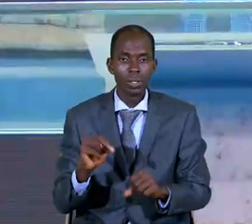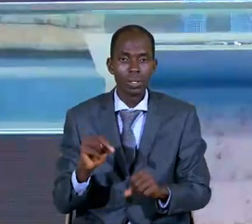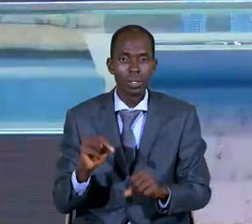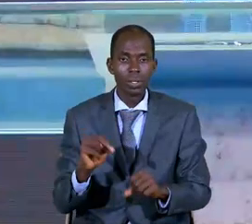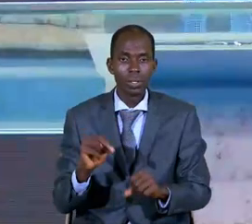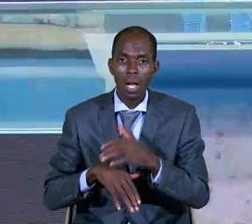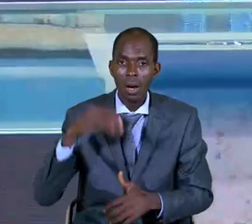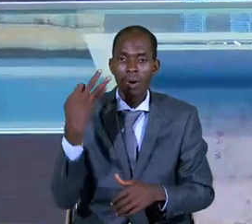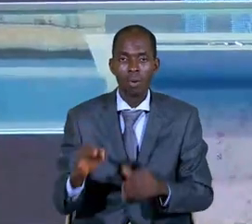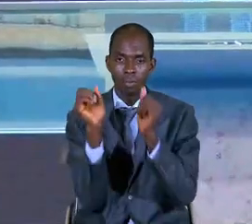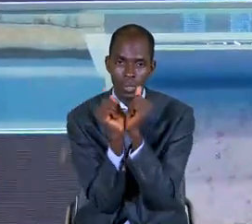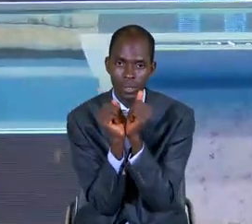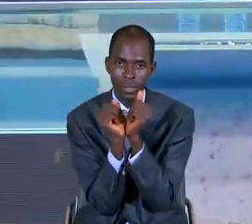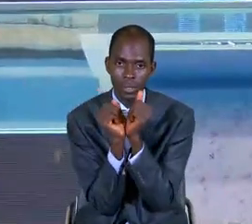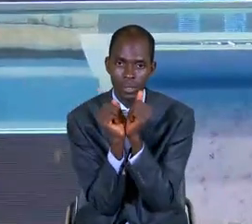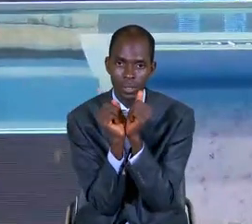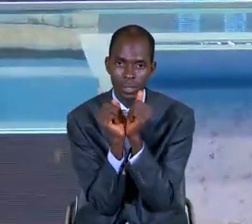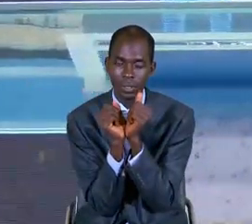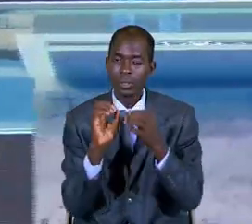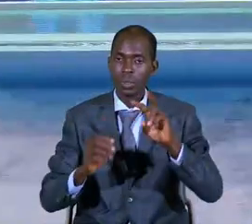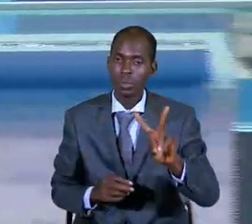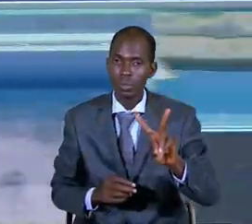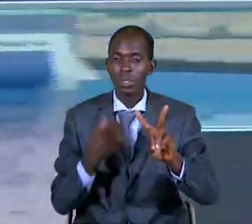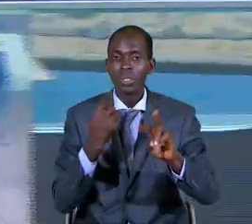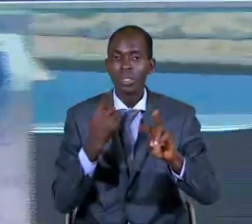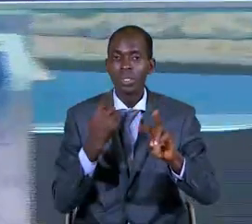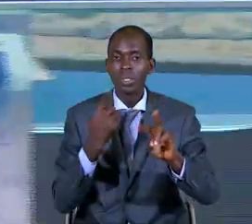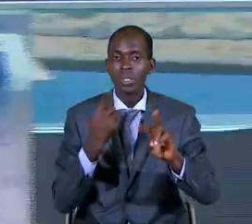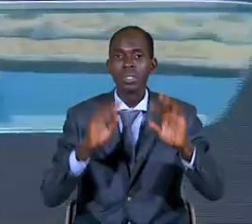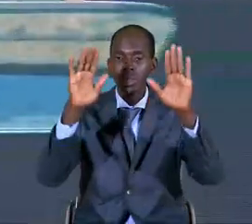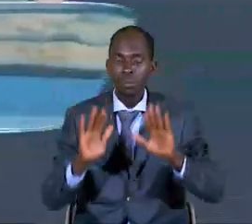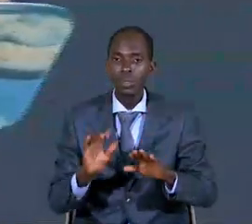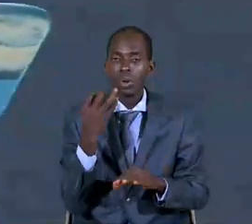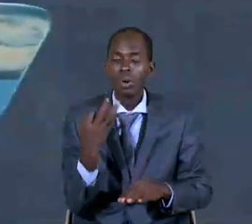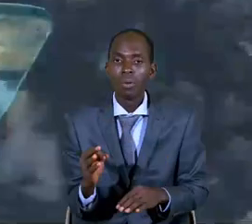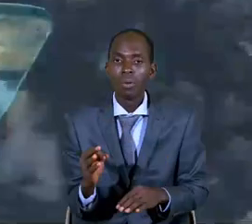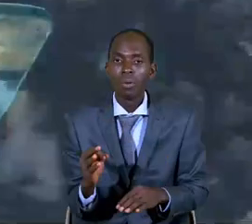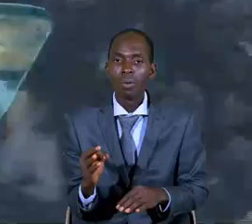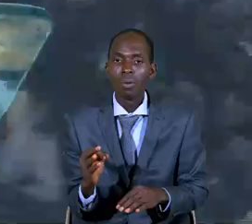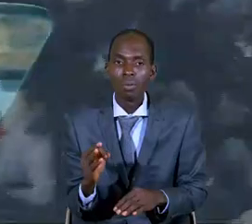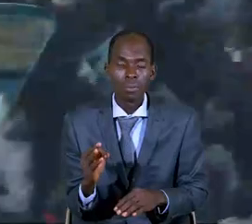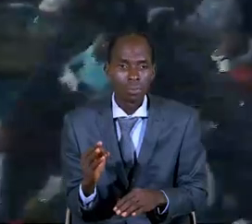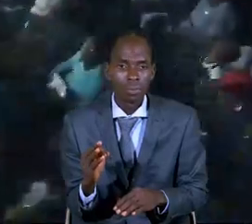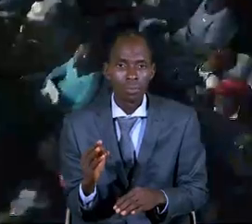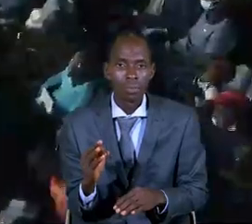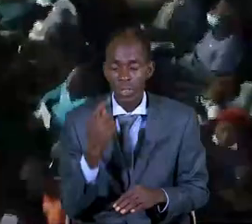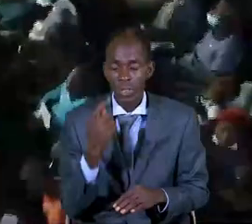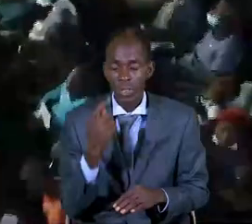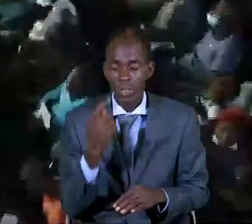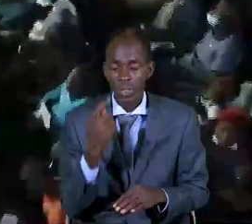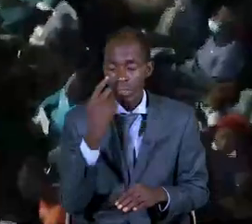out of bondage. Number two is the miracle of sight for the